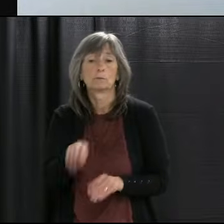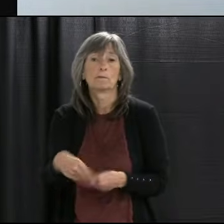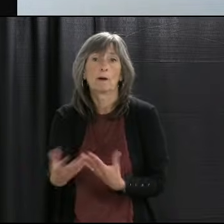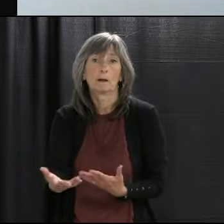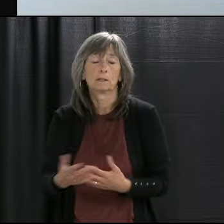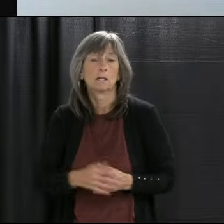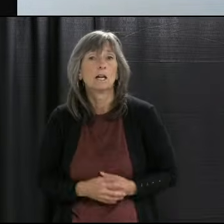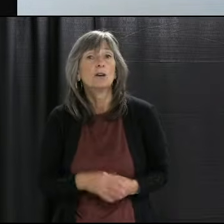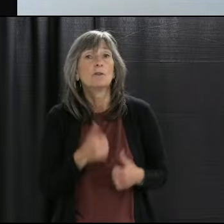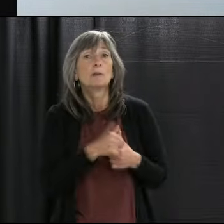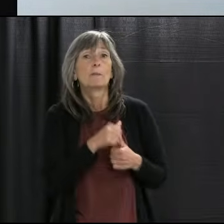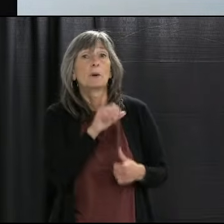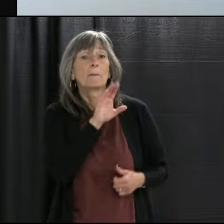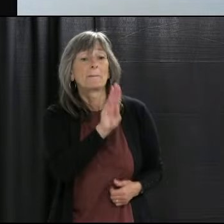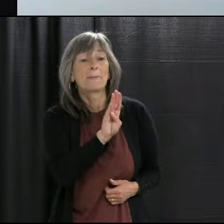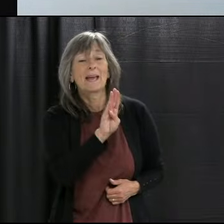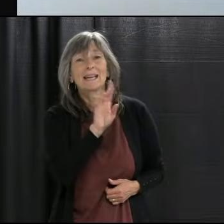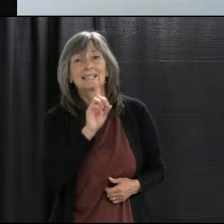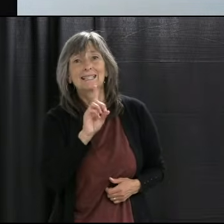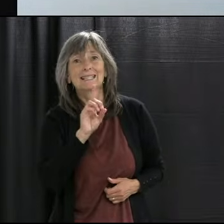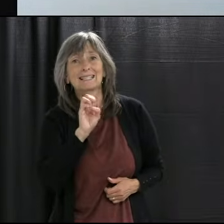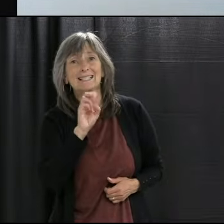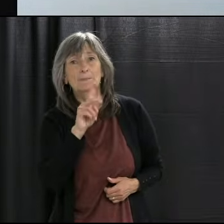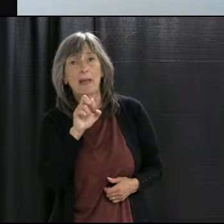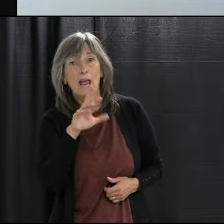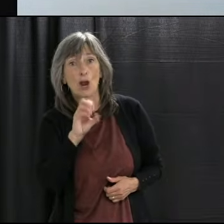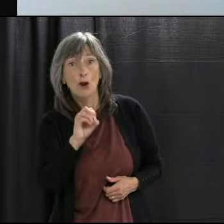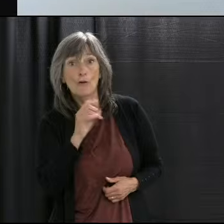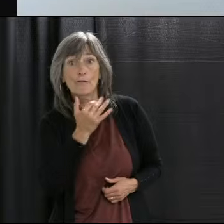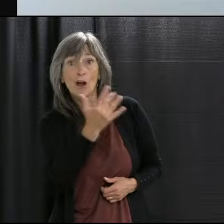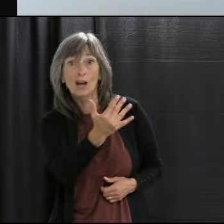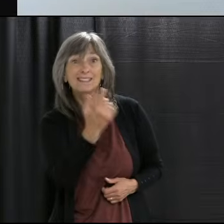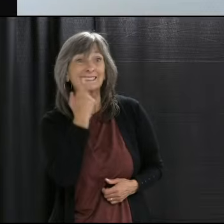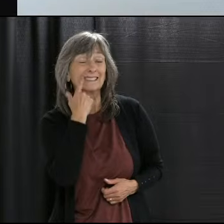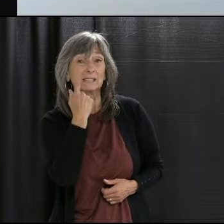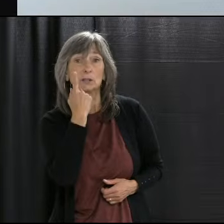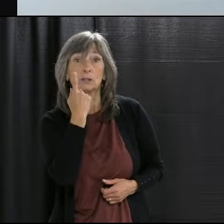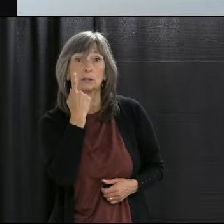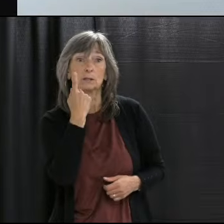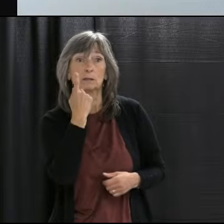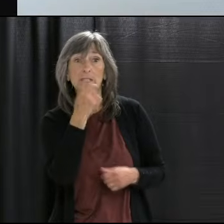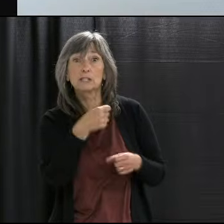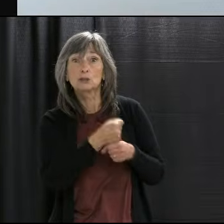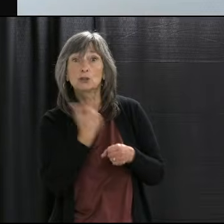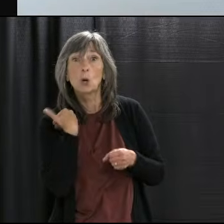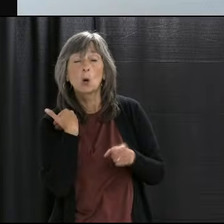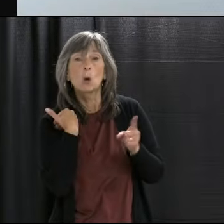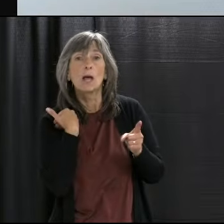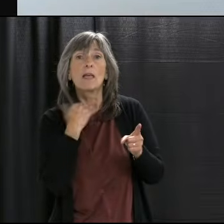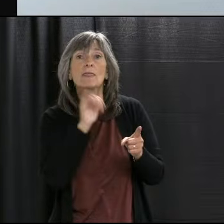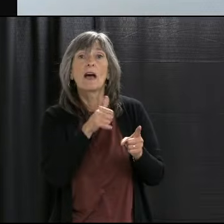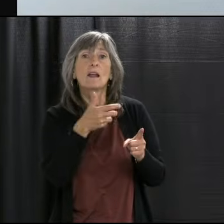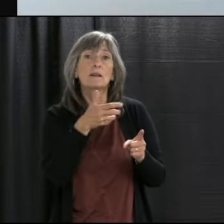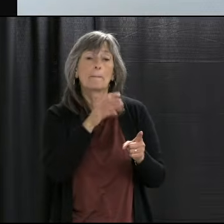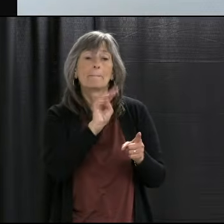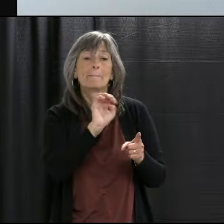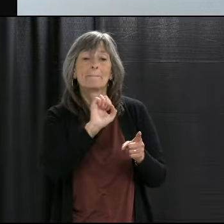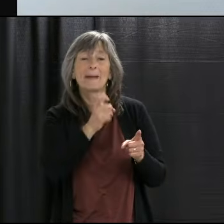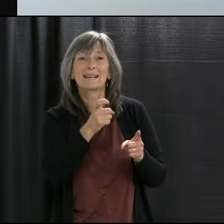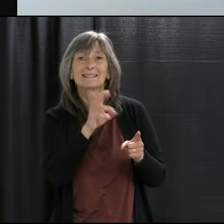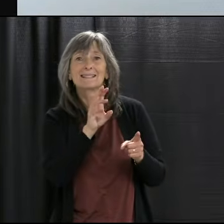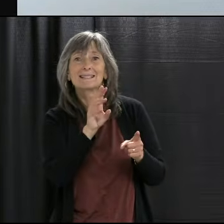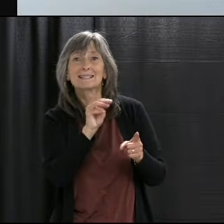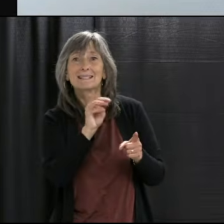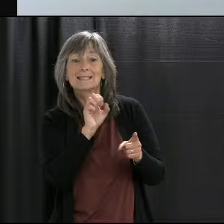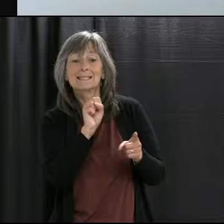the Bay d'Espoir fire was on a couple of years ago, in actual fact, the Lion Maxims camp was used in such a way. So we do